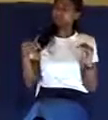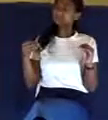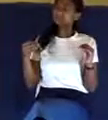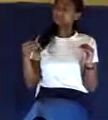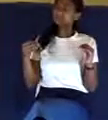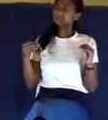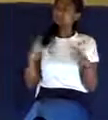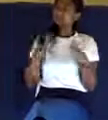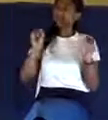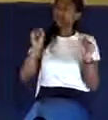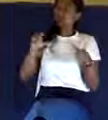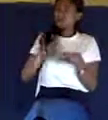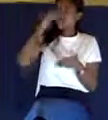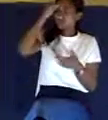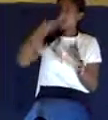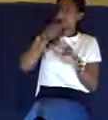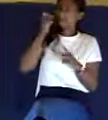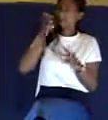So much we can learn from it.